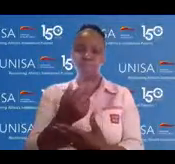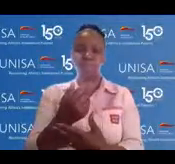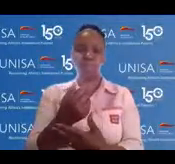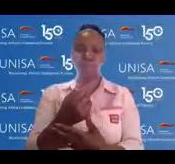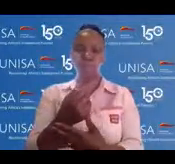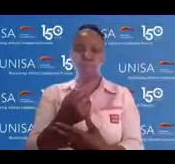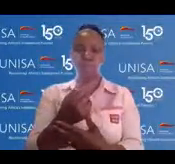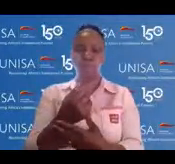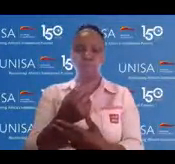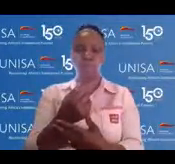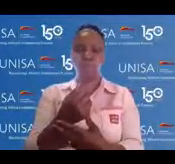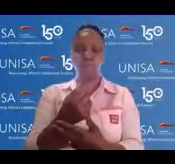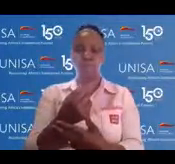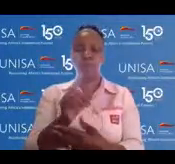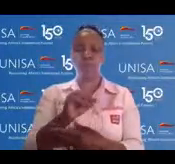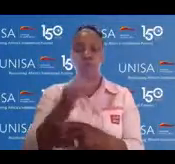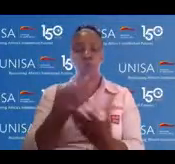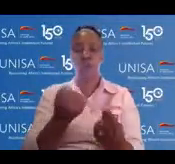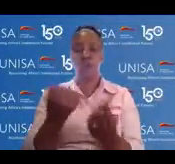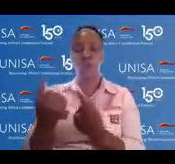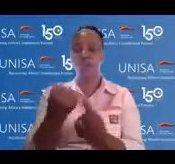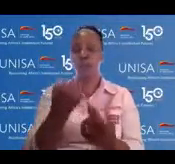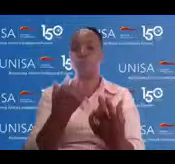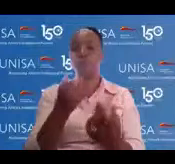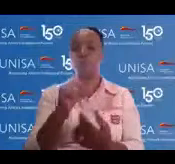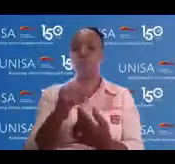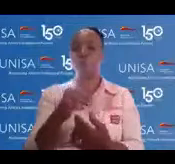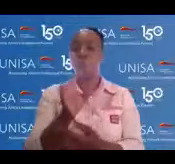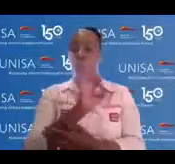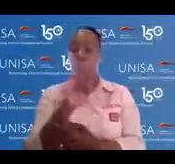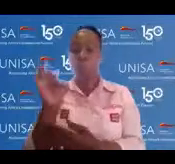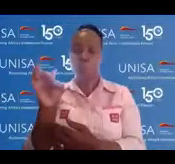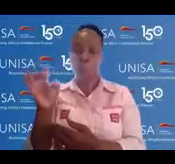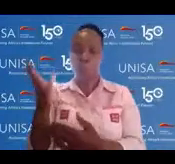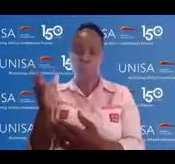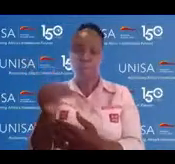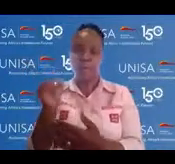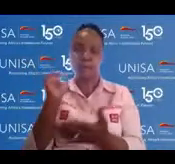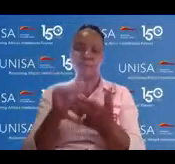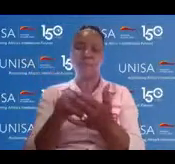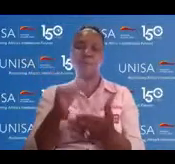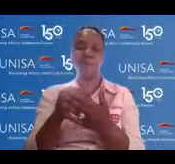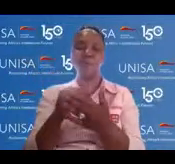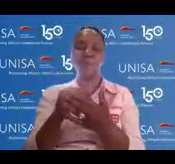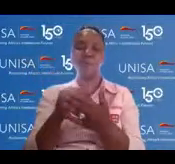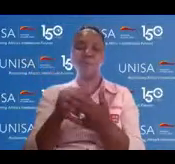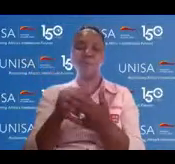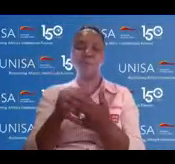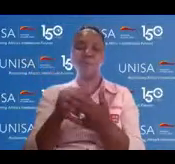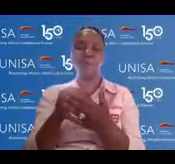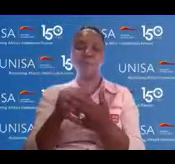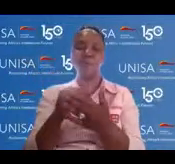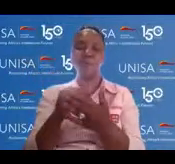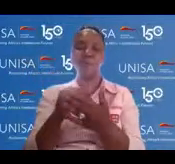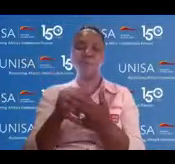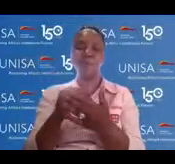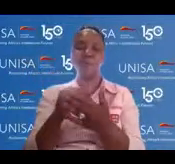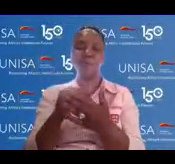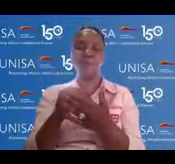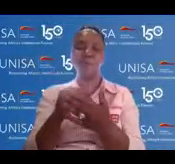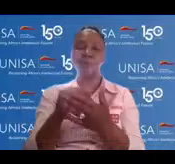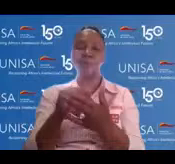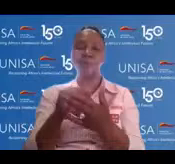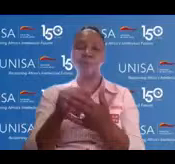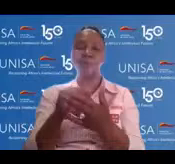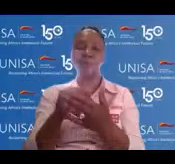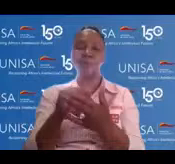recommendations that you have, is that once you reach the end of your assessment, right? So your time has run out or you've stopped the invigilation,